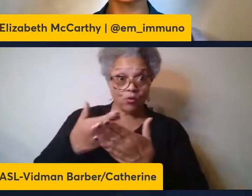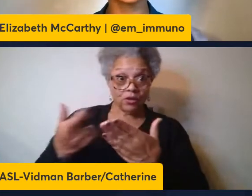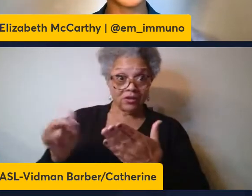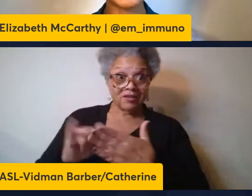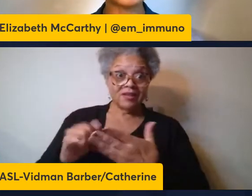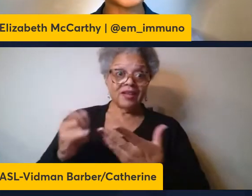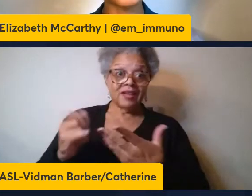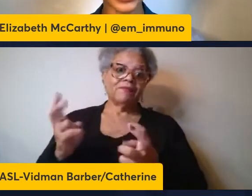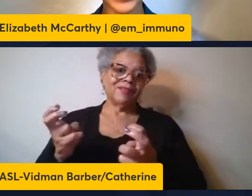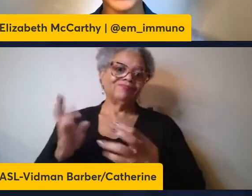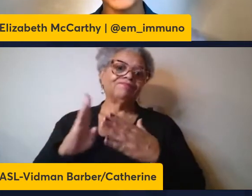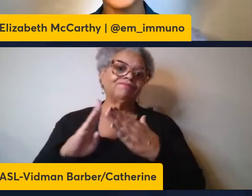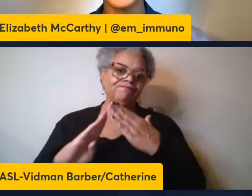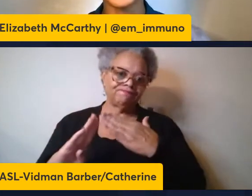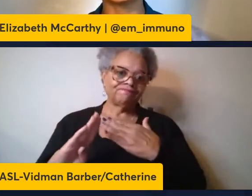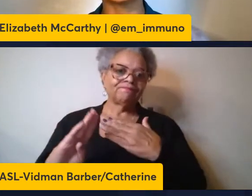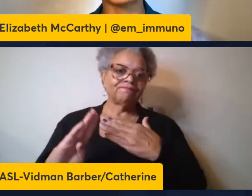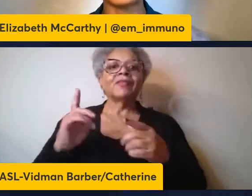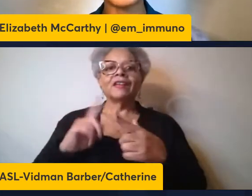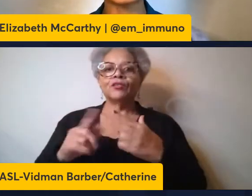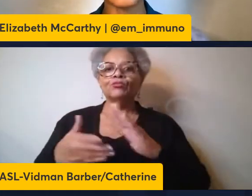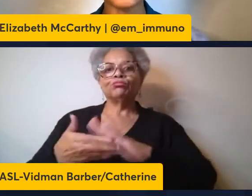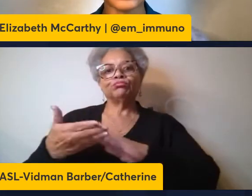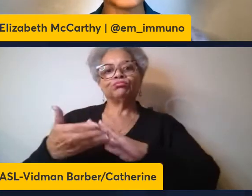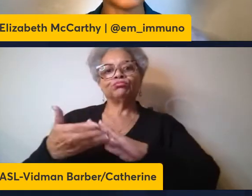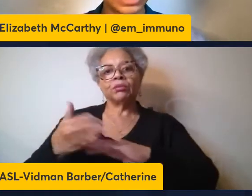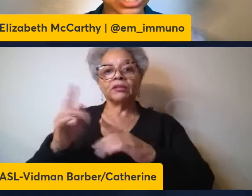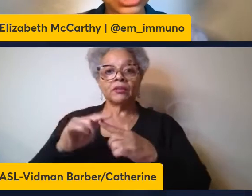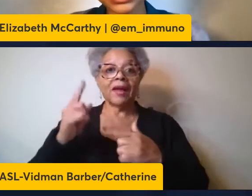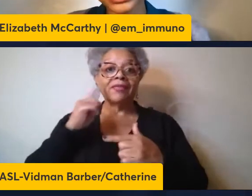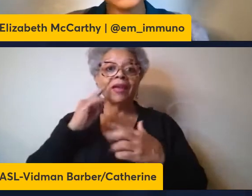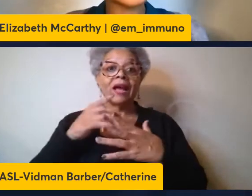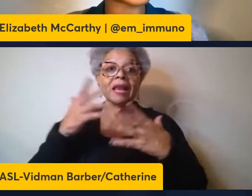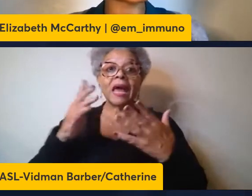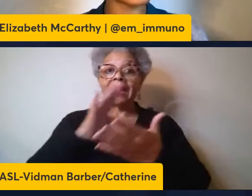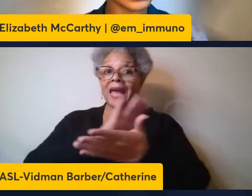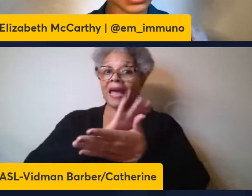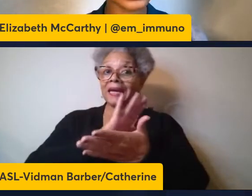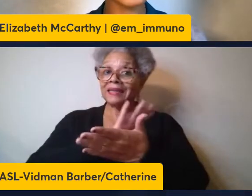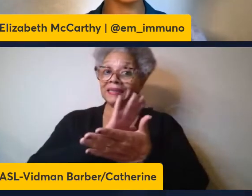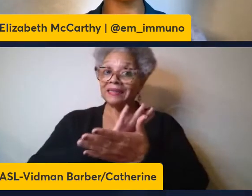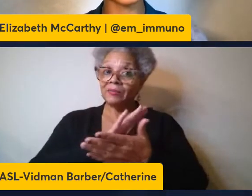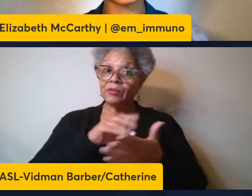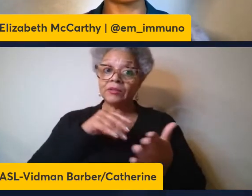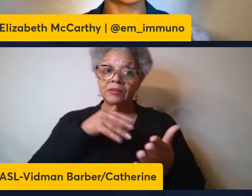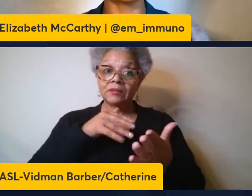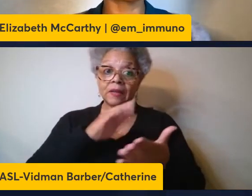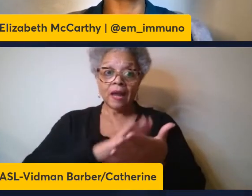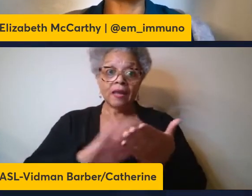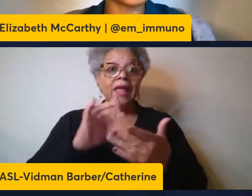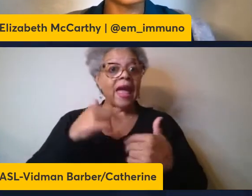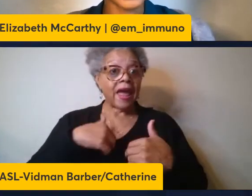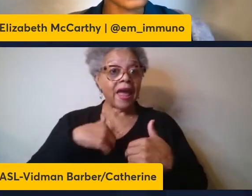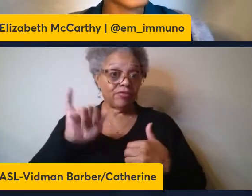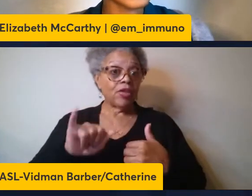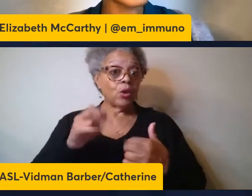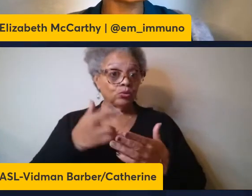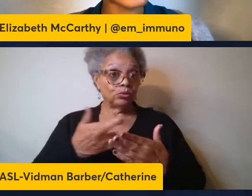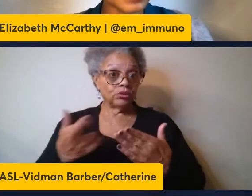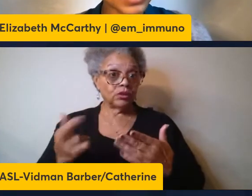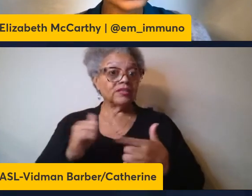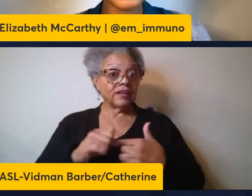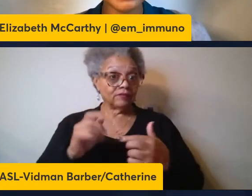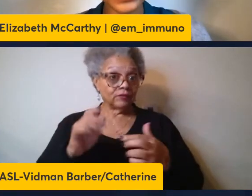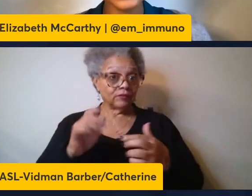MacBook to run. And so I think a lot of academic institutions have these sorts of compute